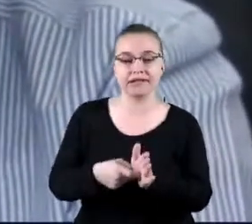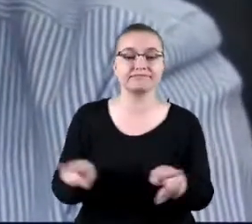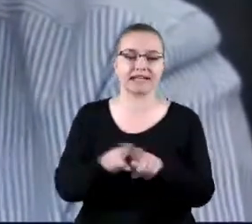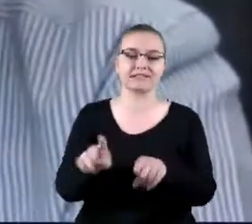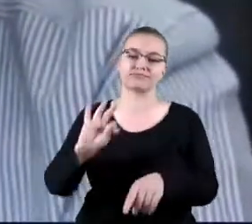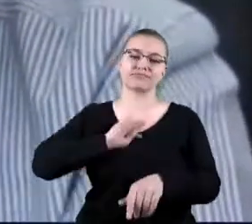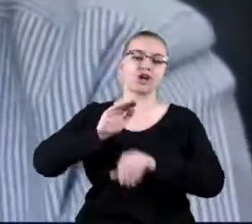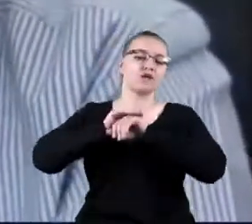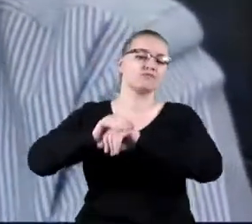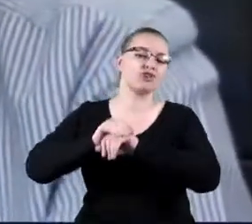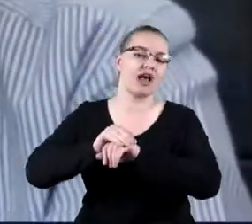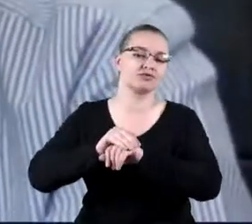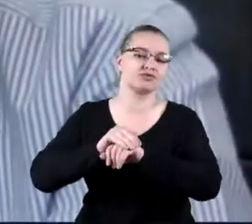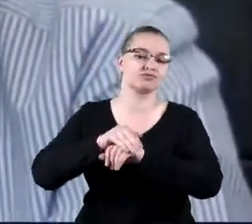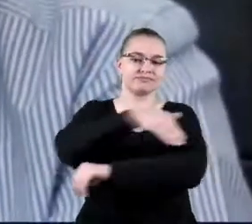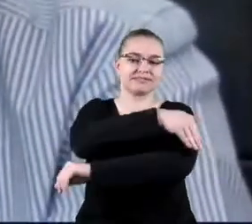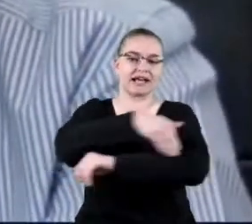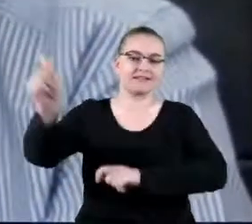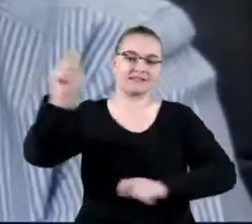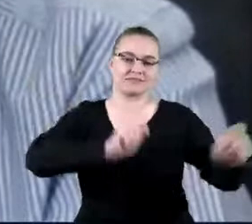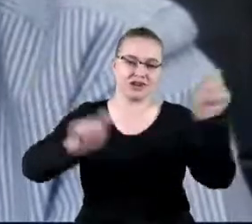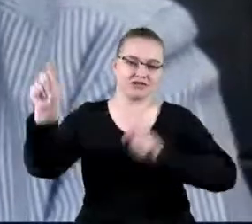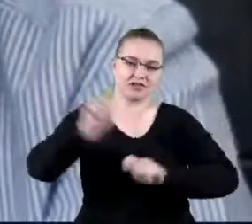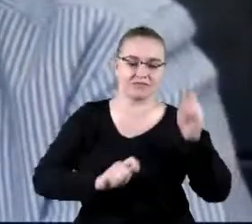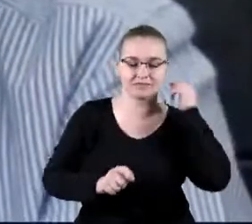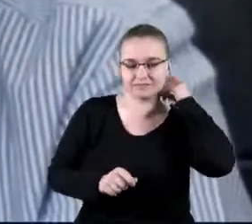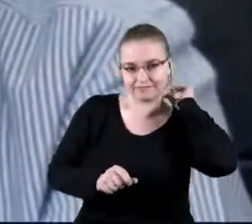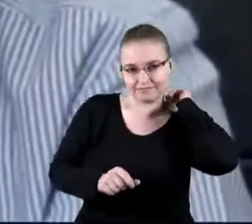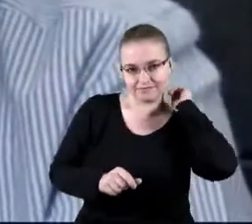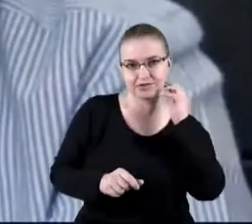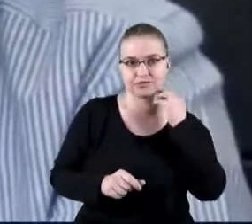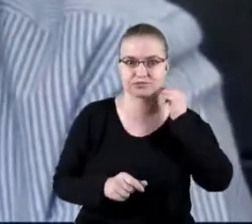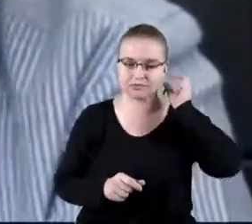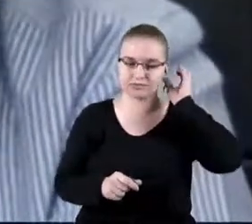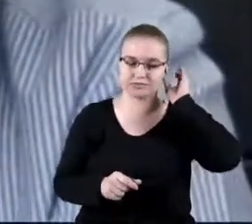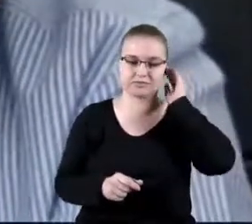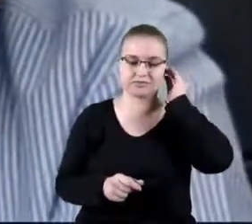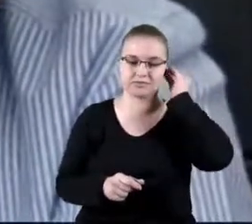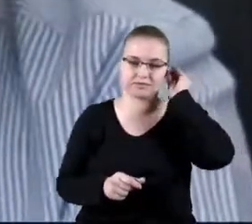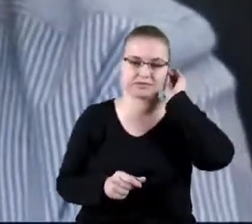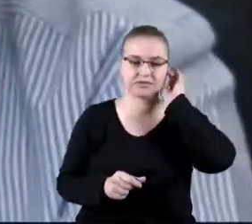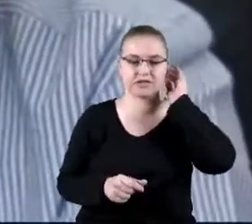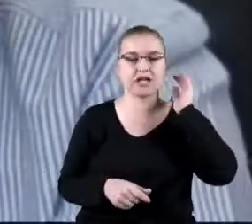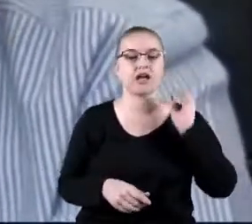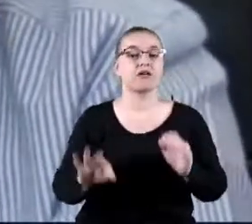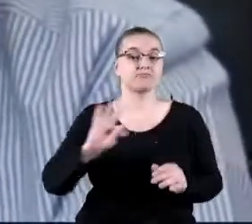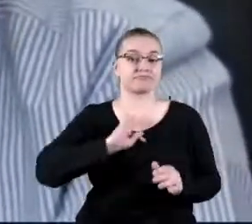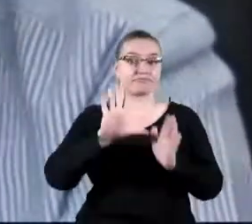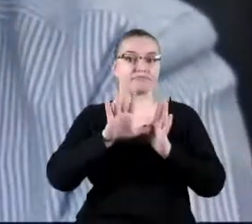residents, and our friends from abroad, meaning tourists.